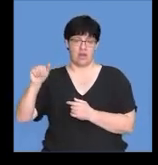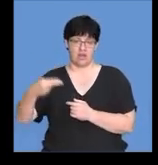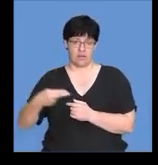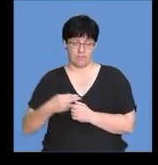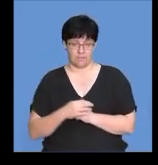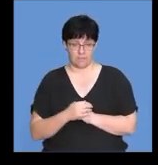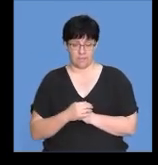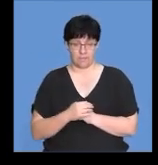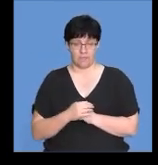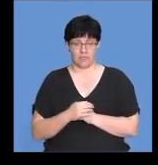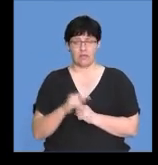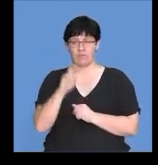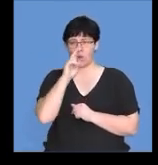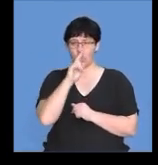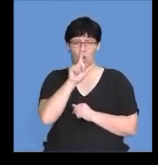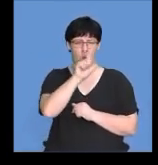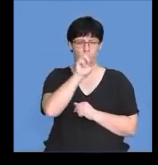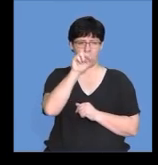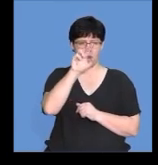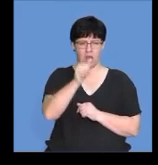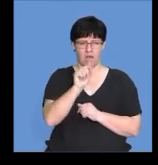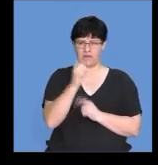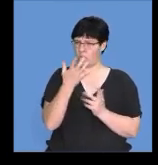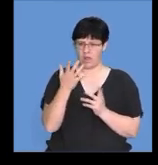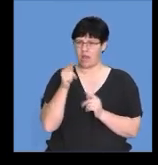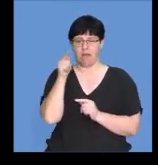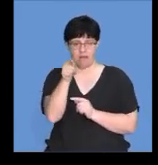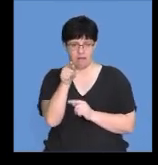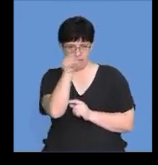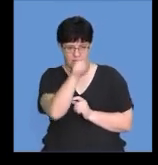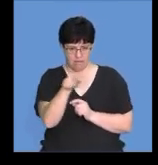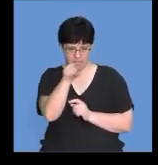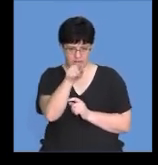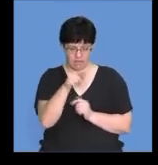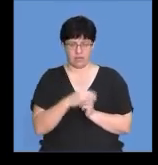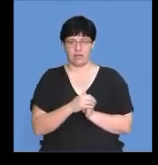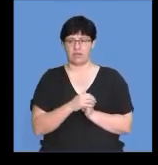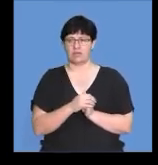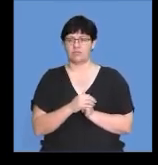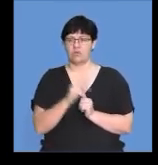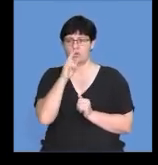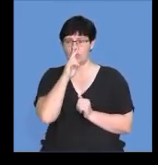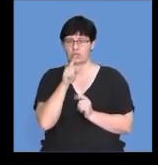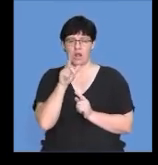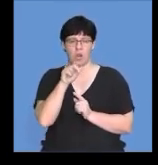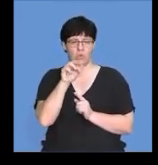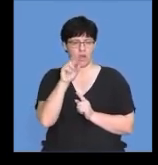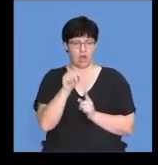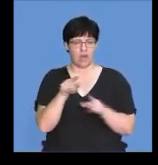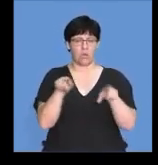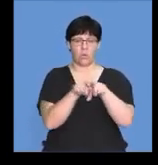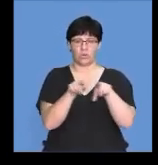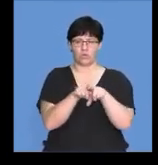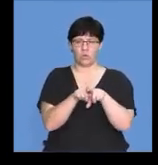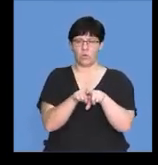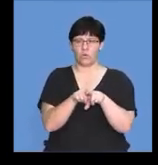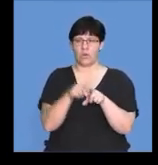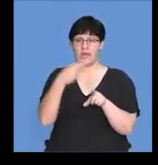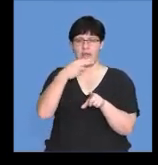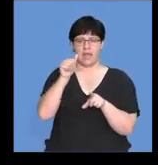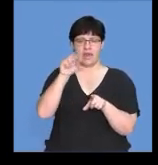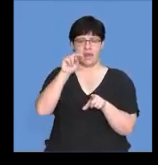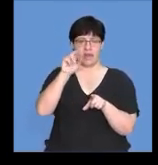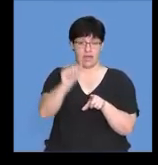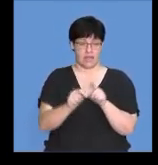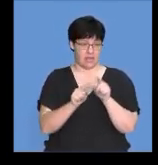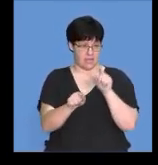look at Luna. Where's Luna? Here. So we need to look at Luna as well as Hannah.